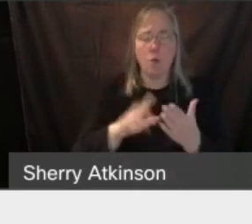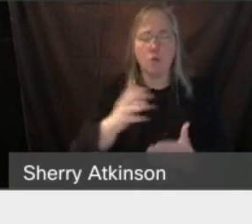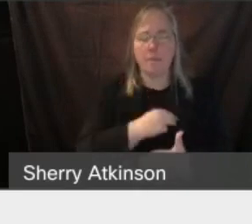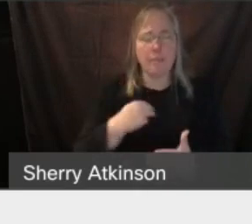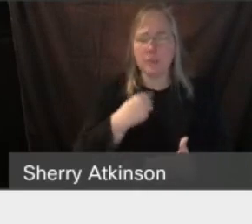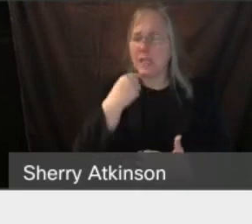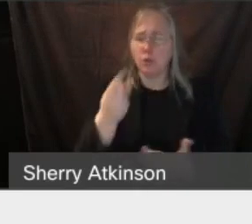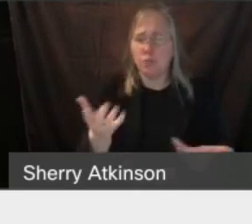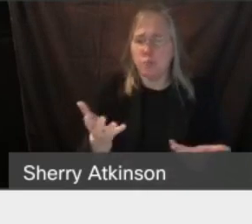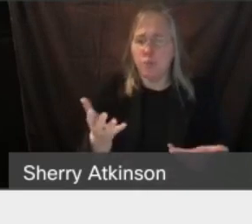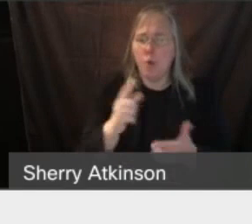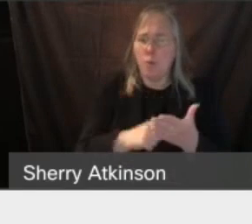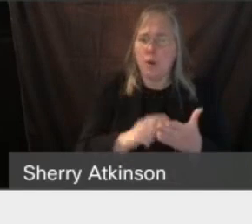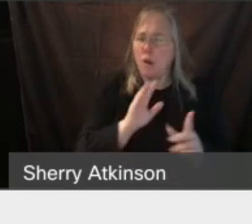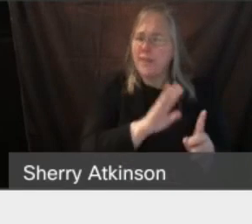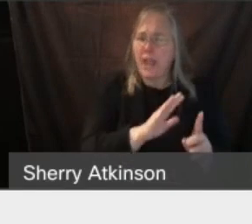concerned with?